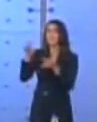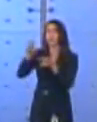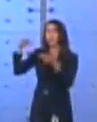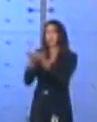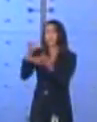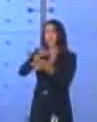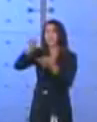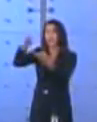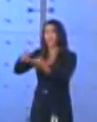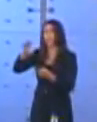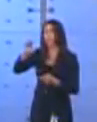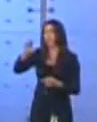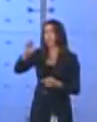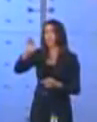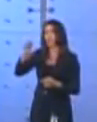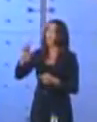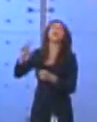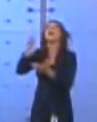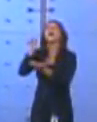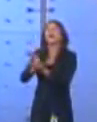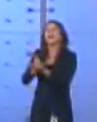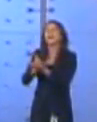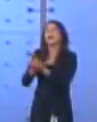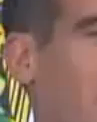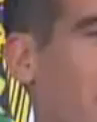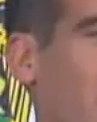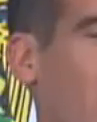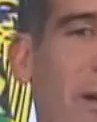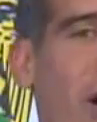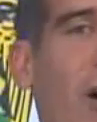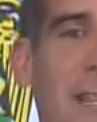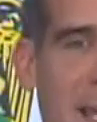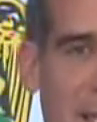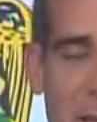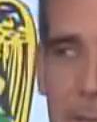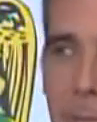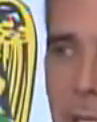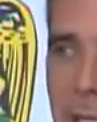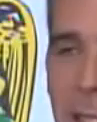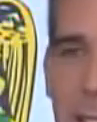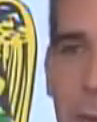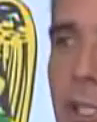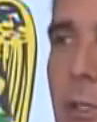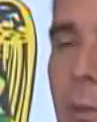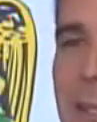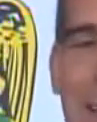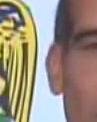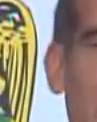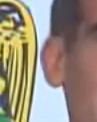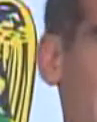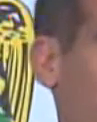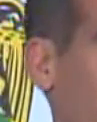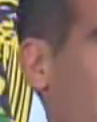Airport, that helps relieve congestion in LA City and across the Southland. We are all tied together. In this region,